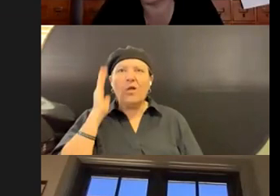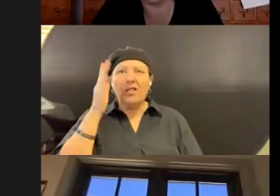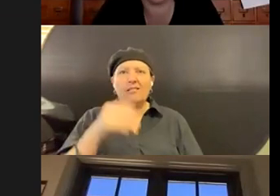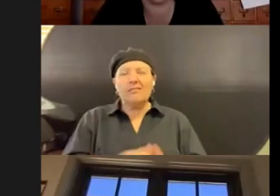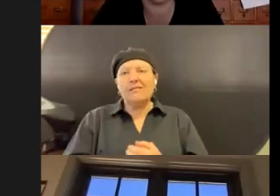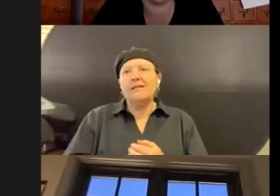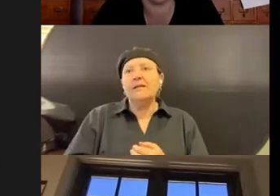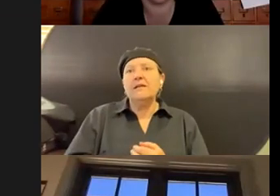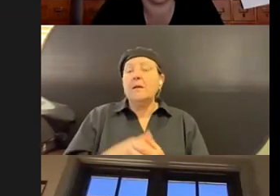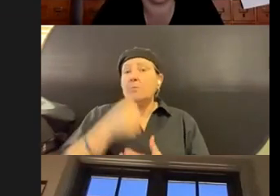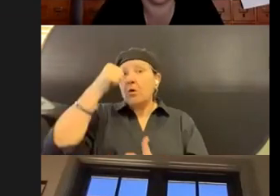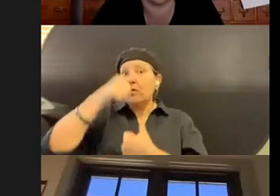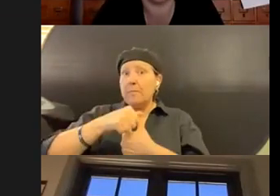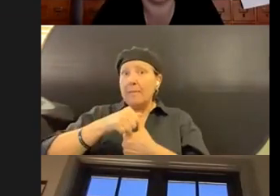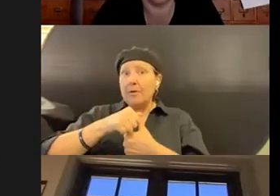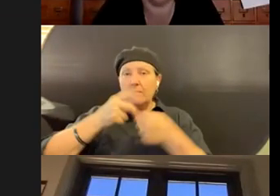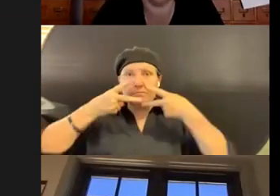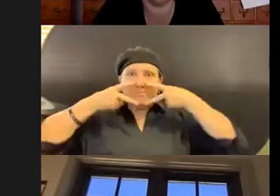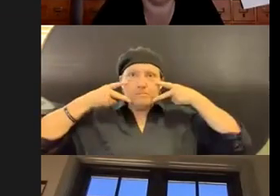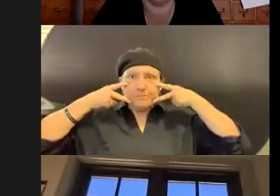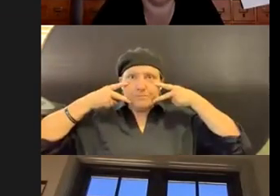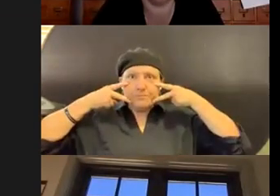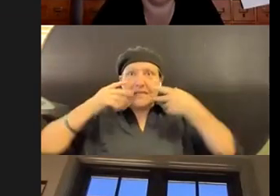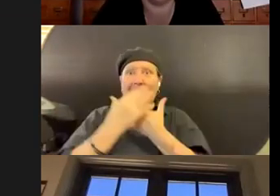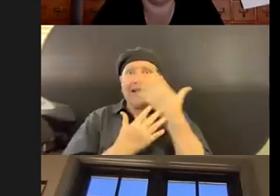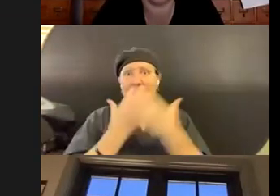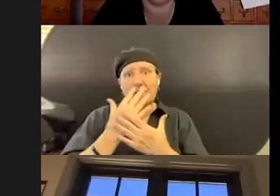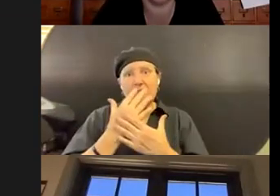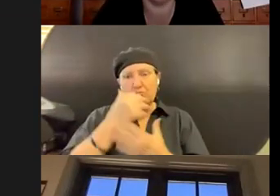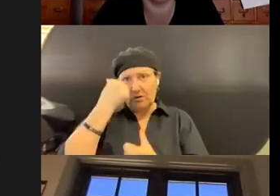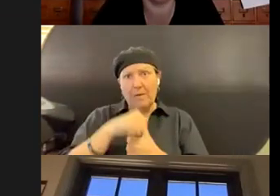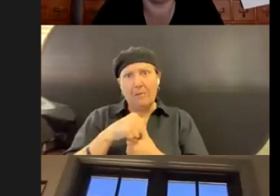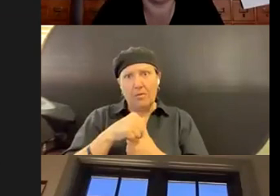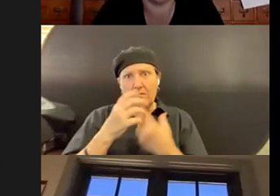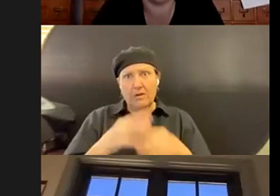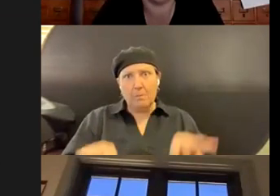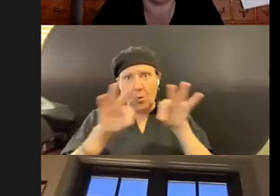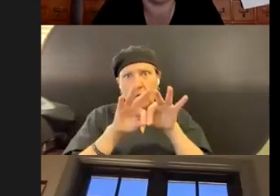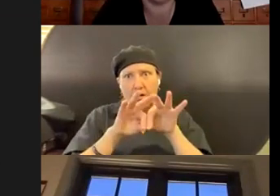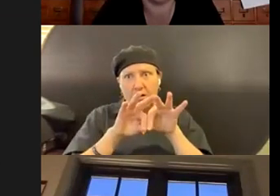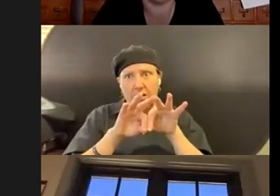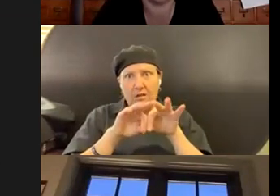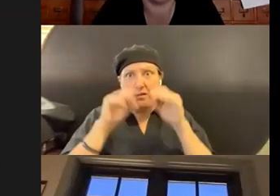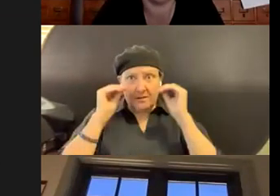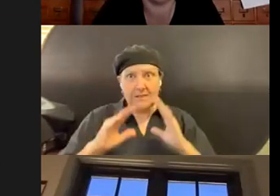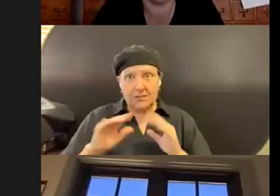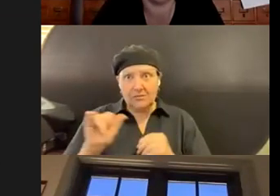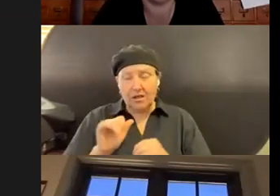Just remember to wear, everybody must wear a mask and gloves, please. And socially distance. And socially distance. For